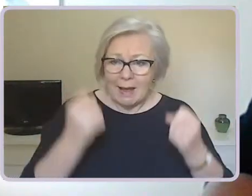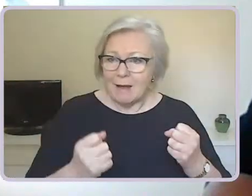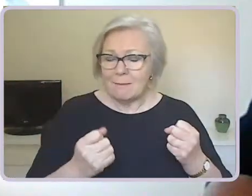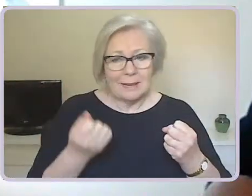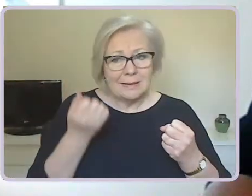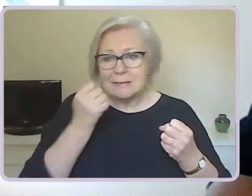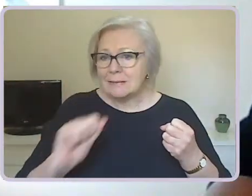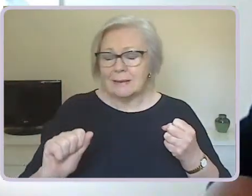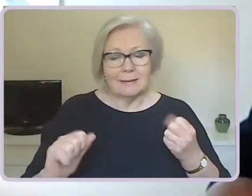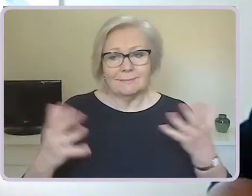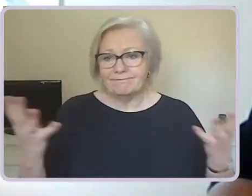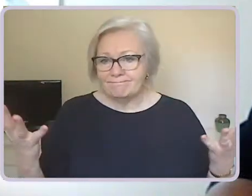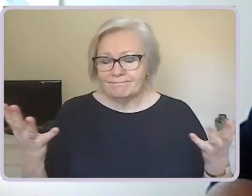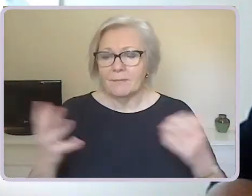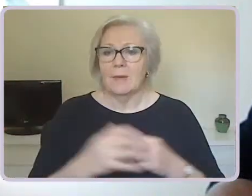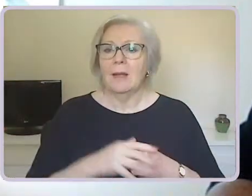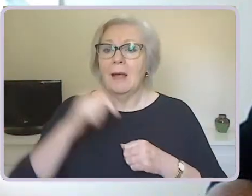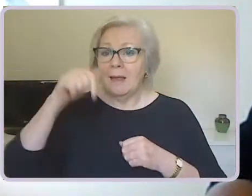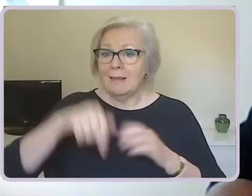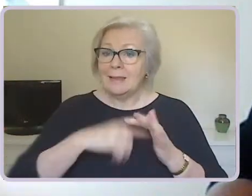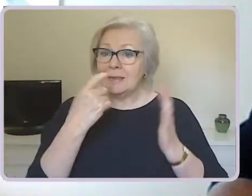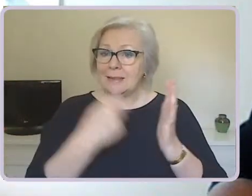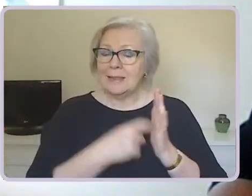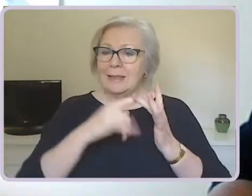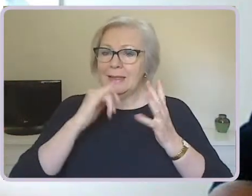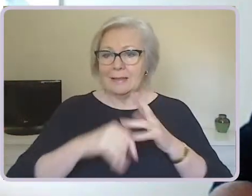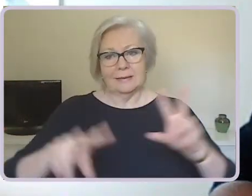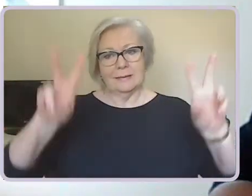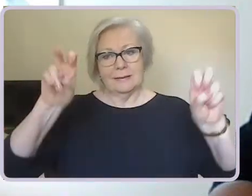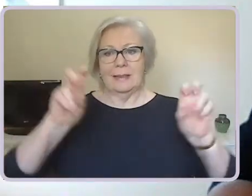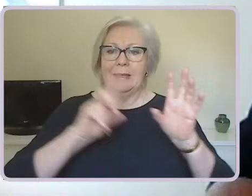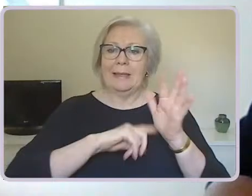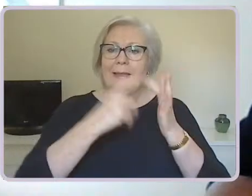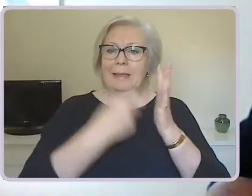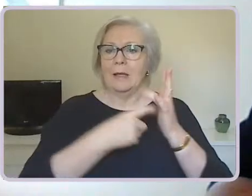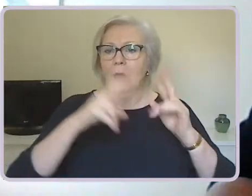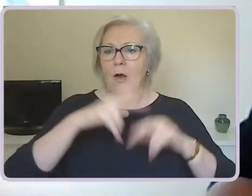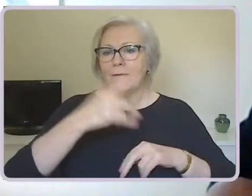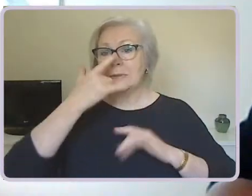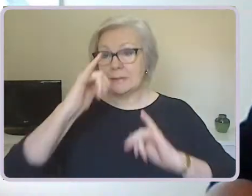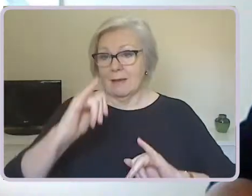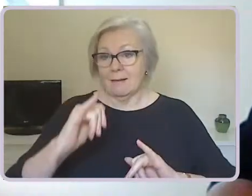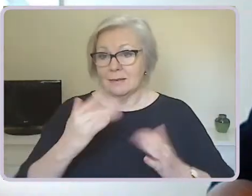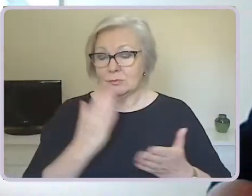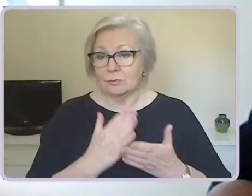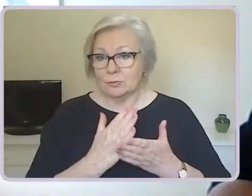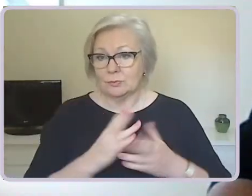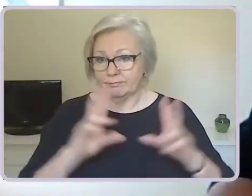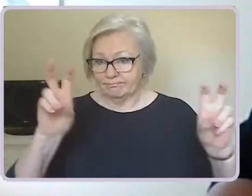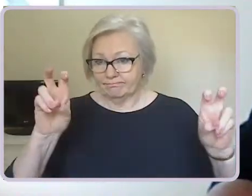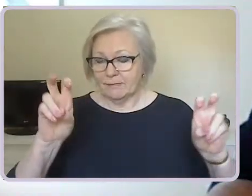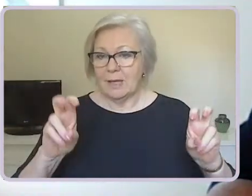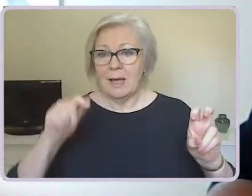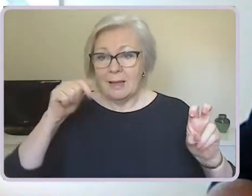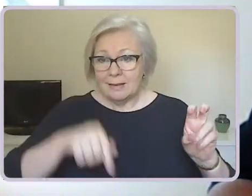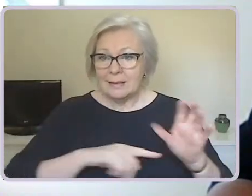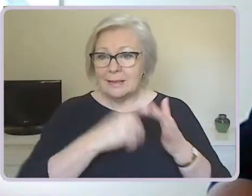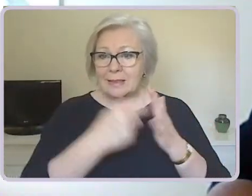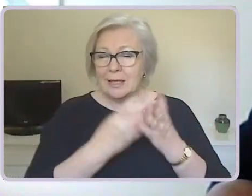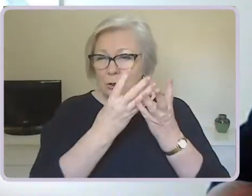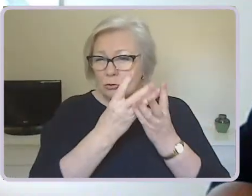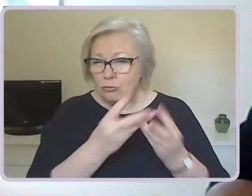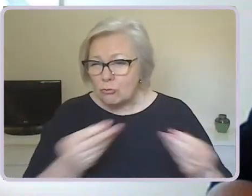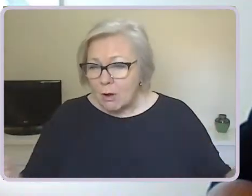is a strong contender for the year of the disaster. We have seen the longest drought, highest floods, and